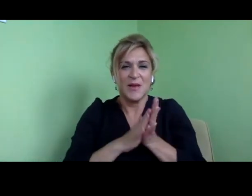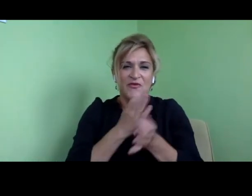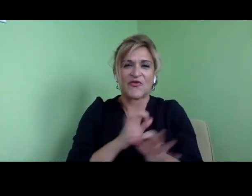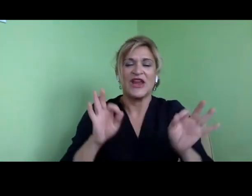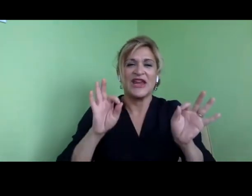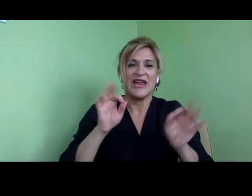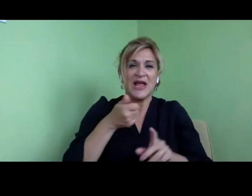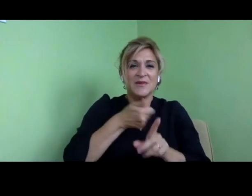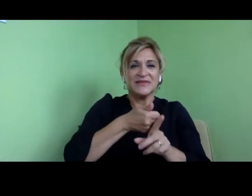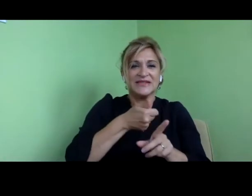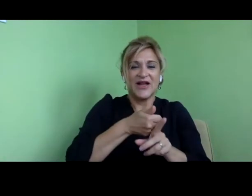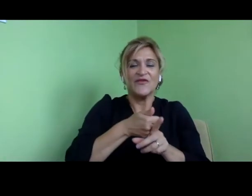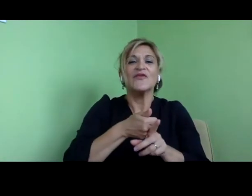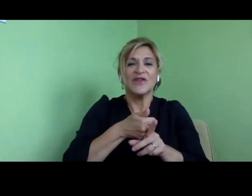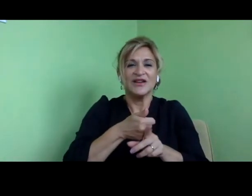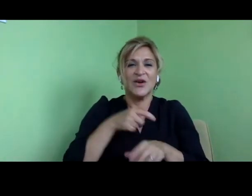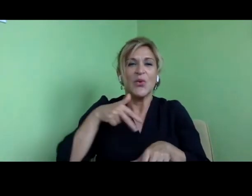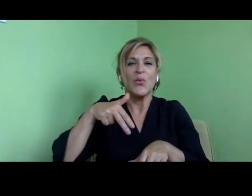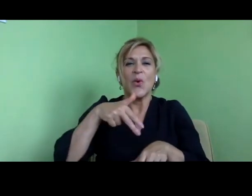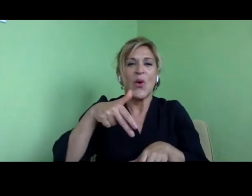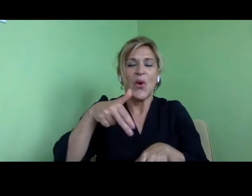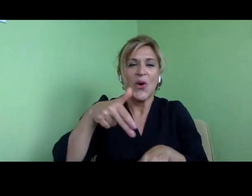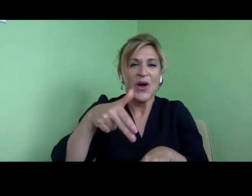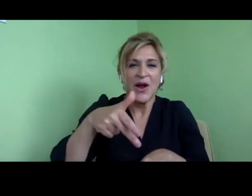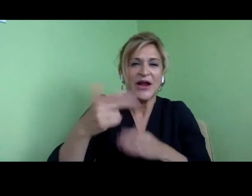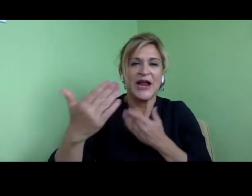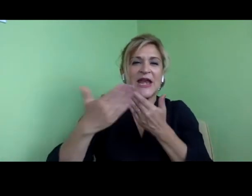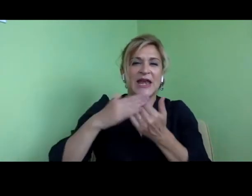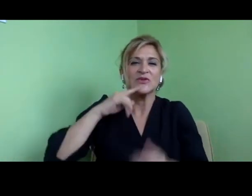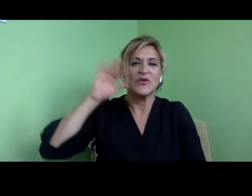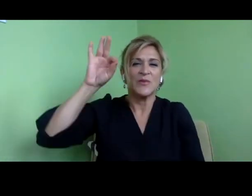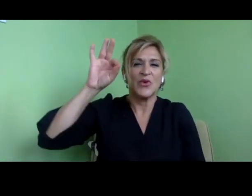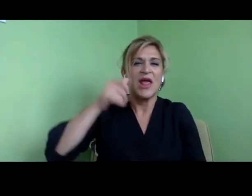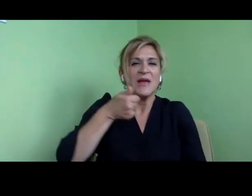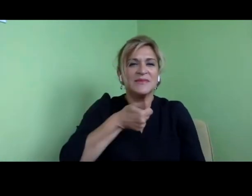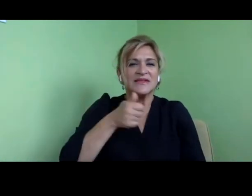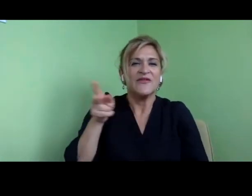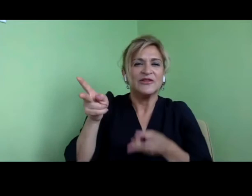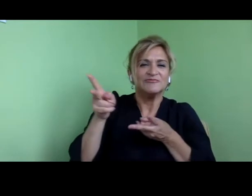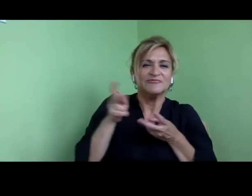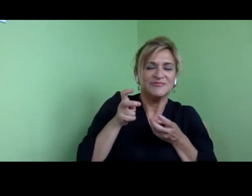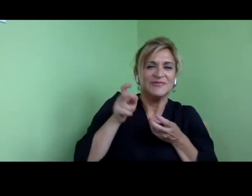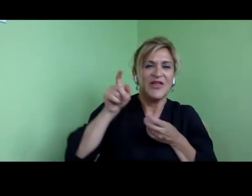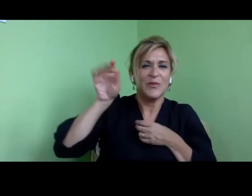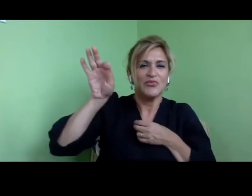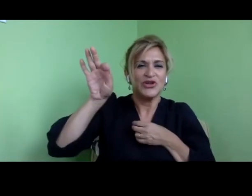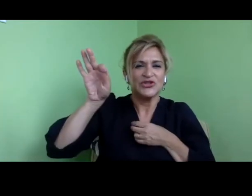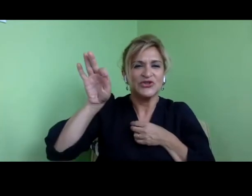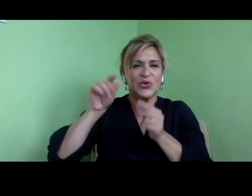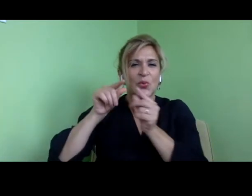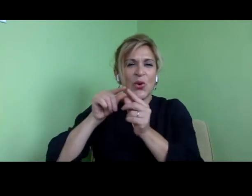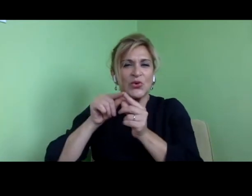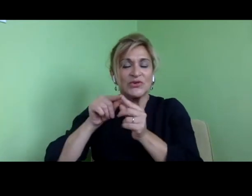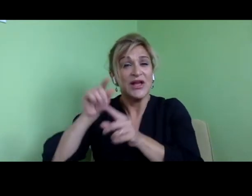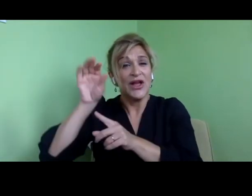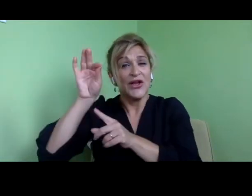an interpretive interpretation of the preacher's words. The preacher seemed annoyed, but Dawn, a proud